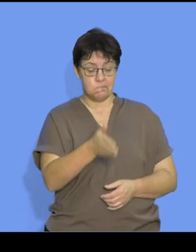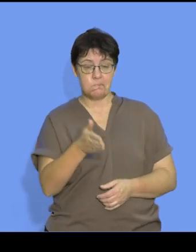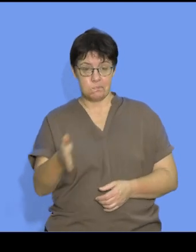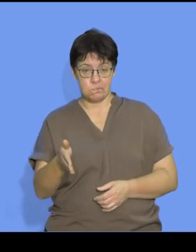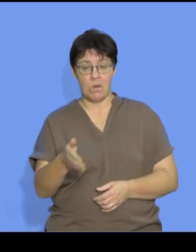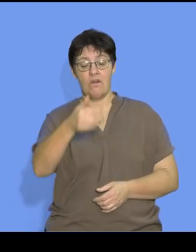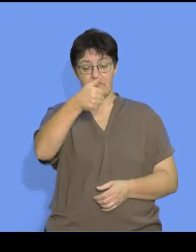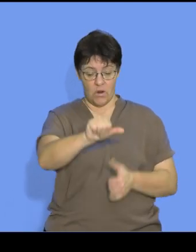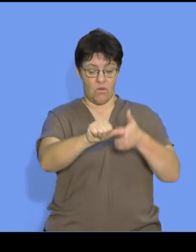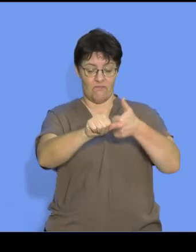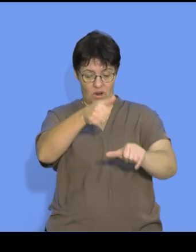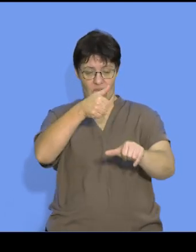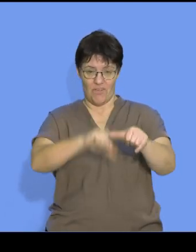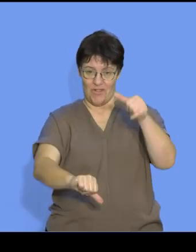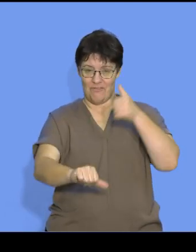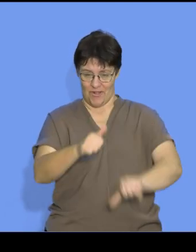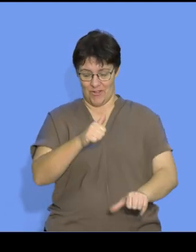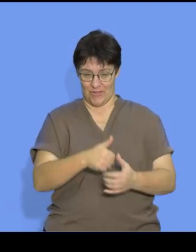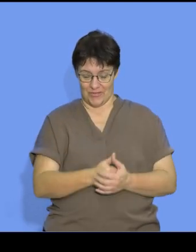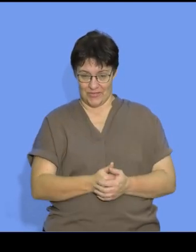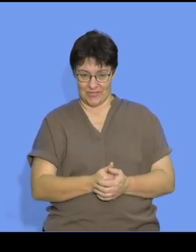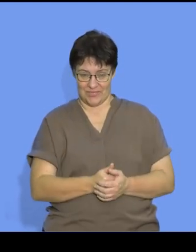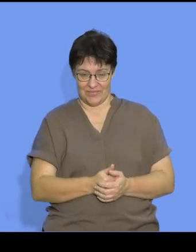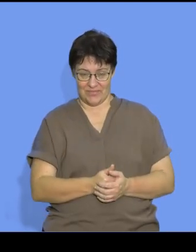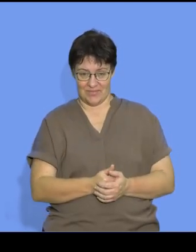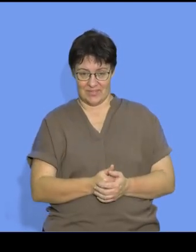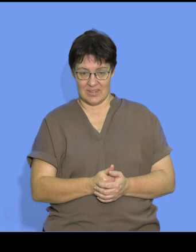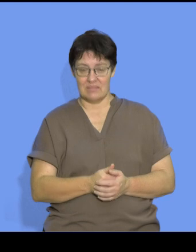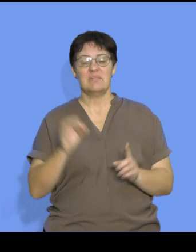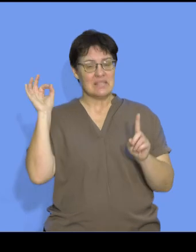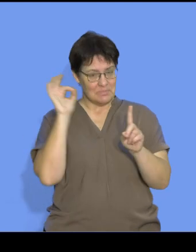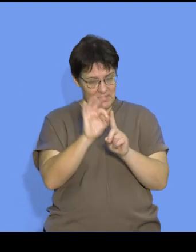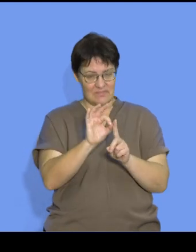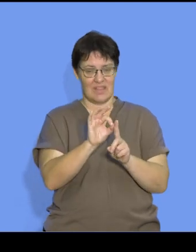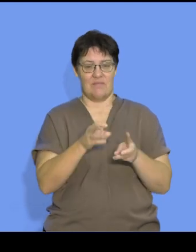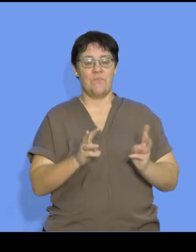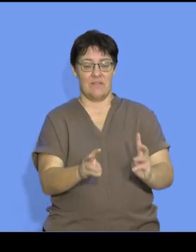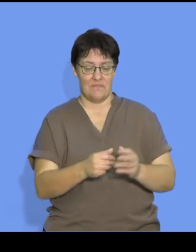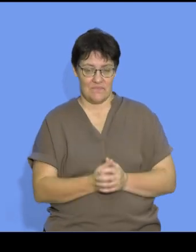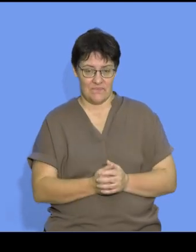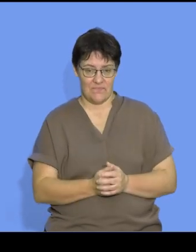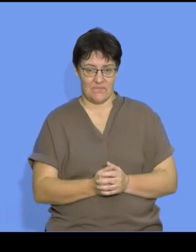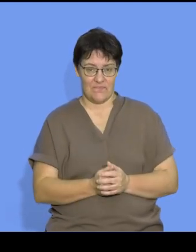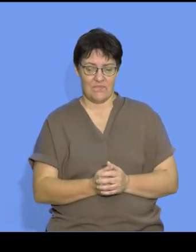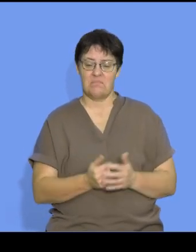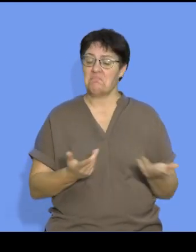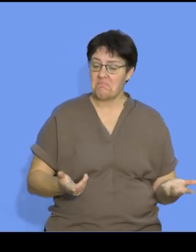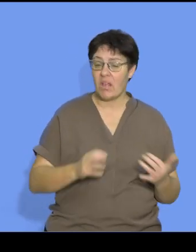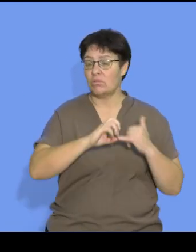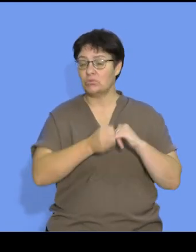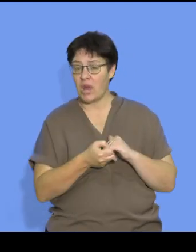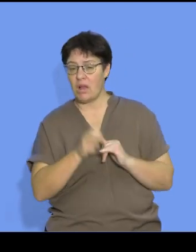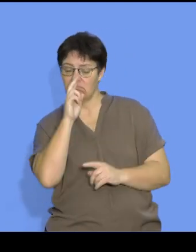order. So here I've got a set of numbers in a specific order, and if I'm trying to look